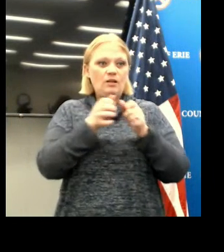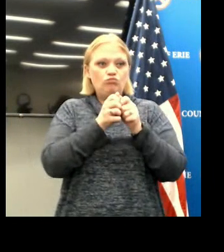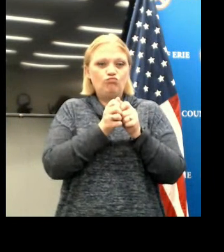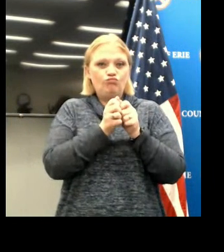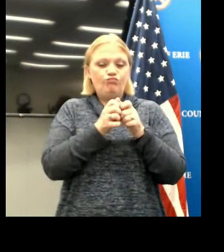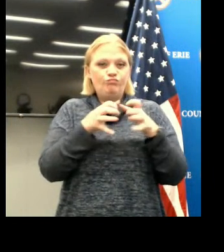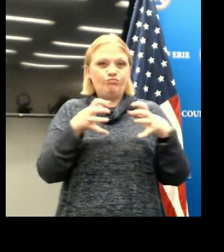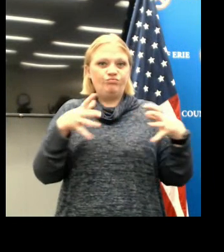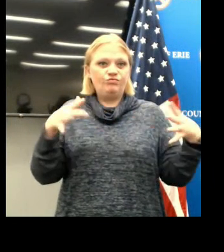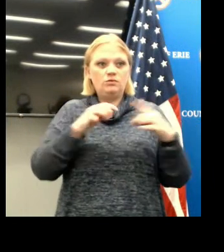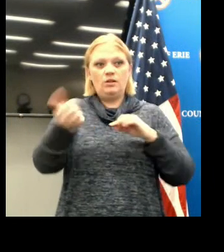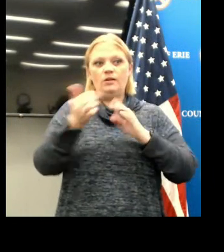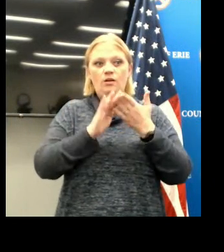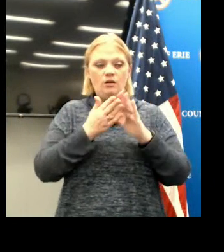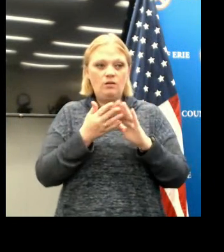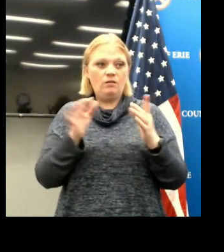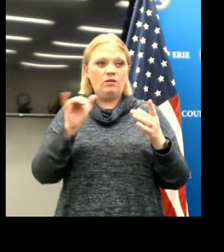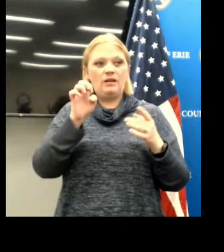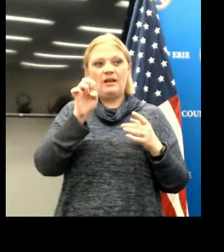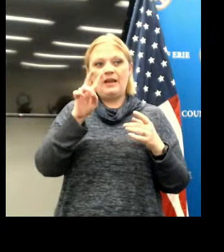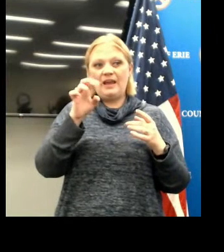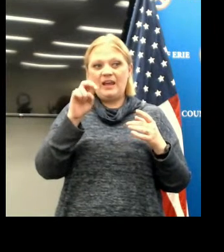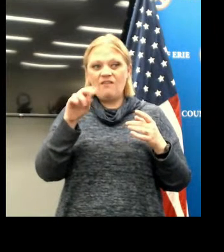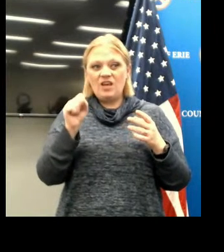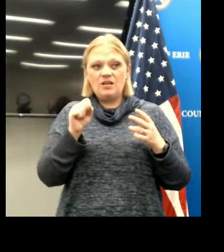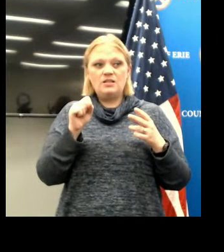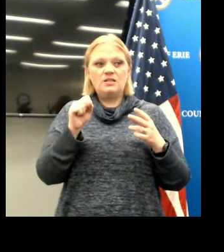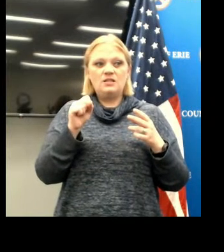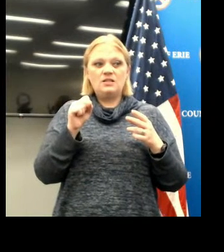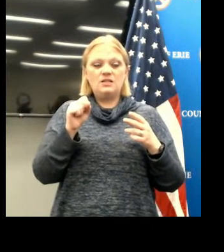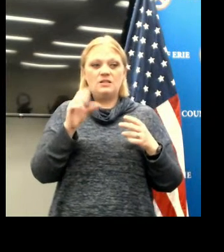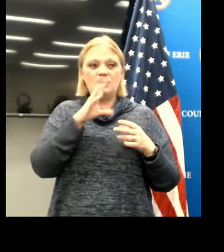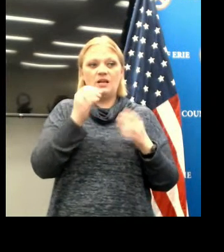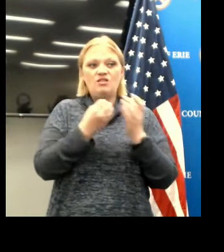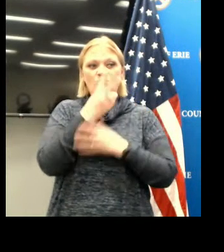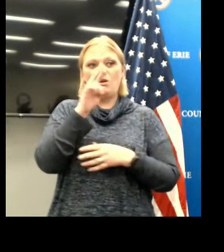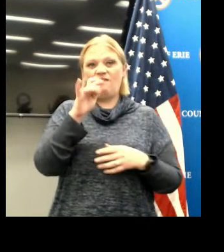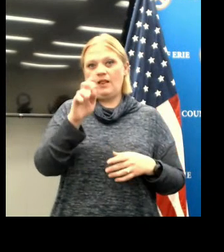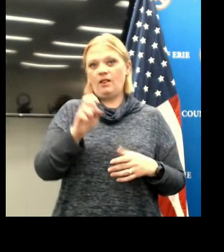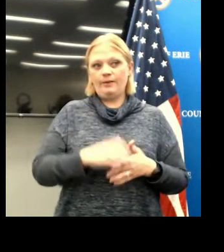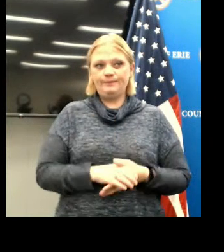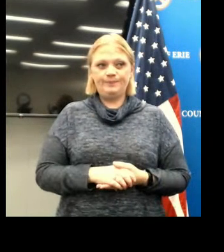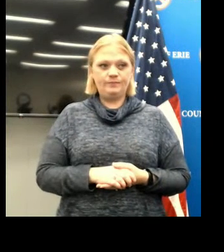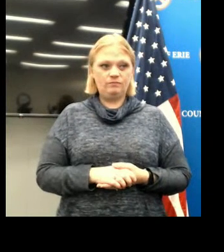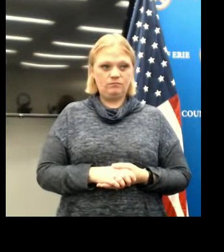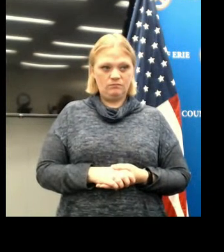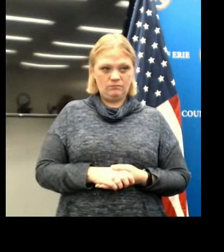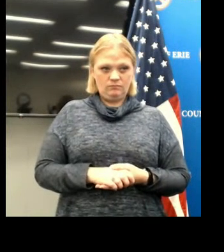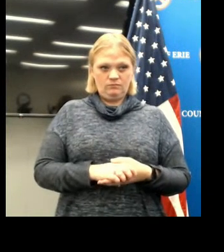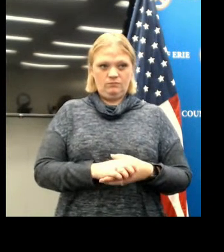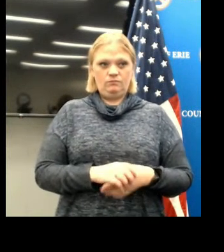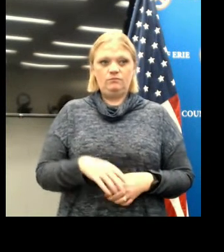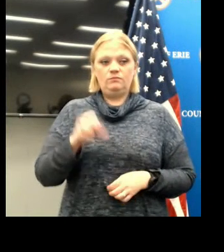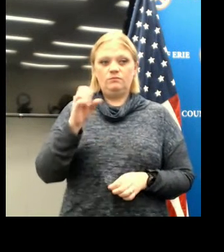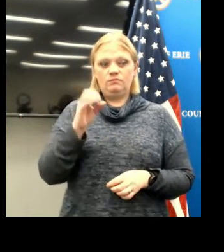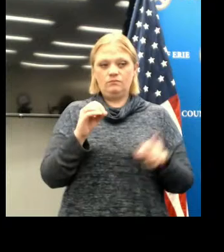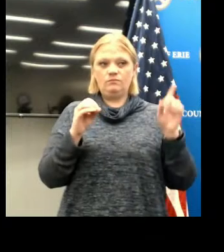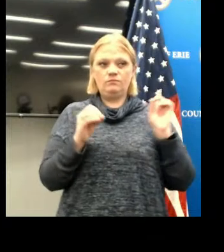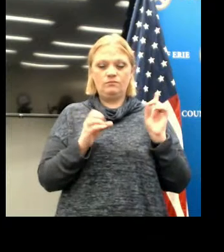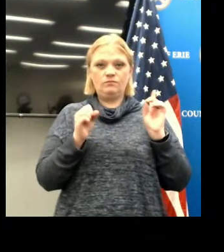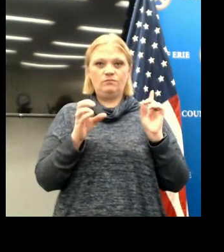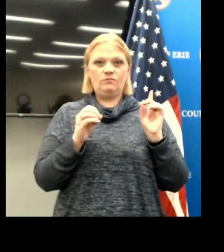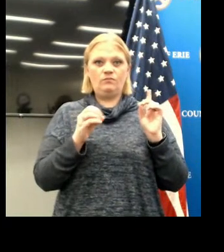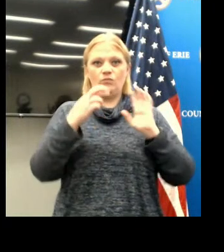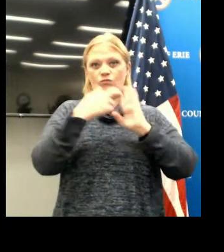talked about, like Evans as well as Springville. So, of course, the statewide